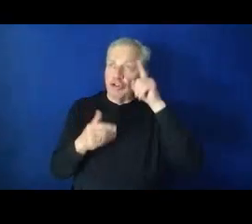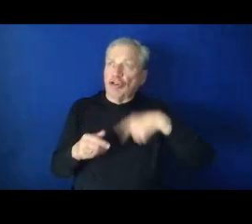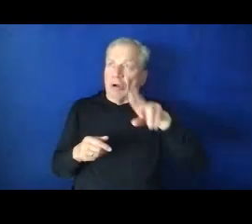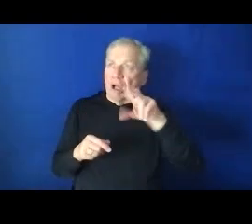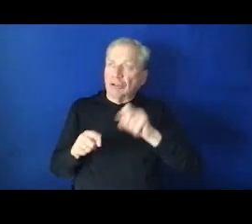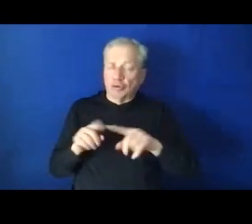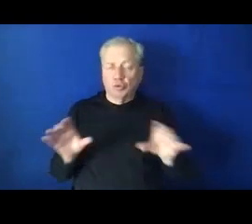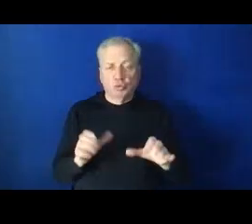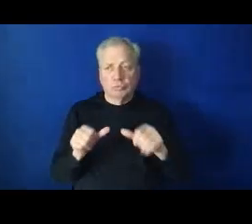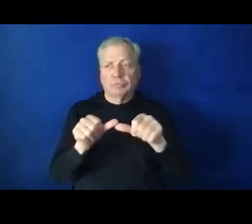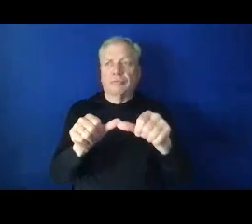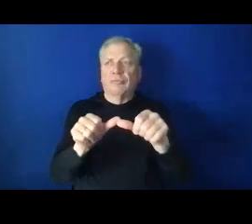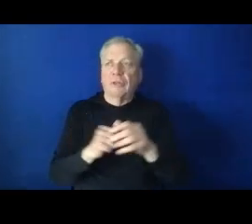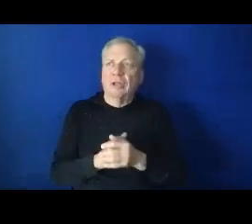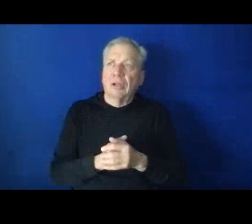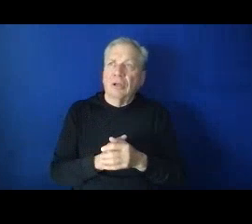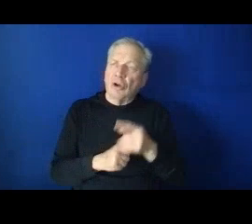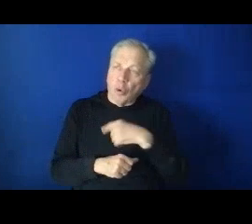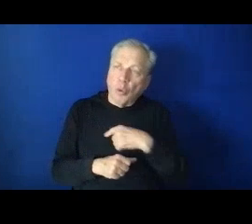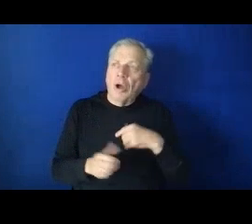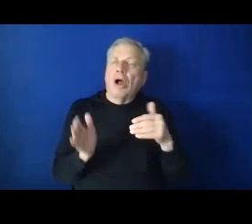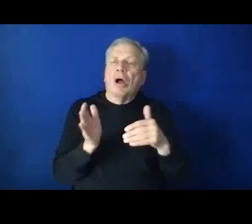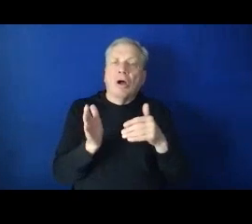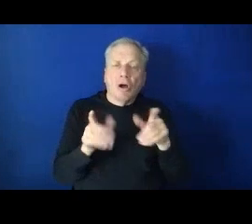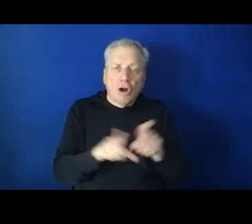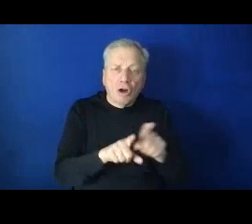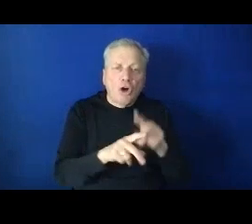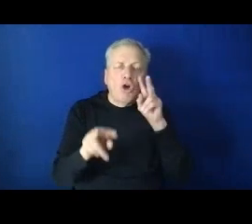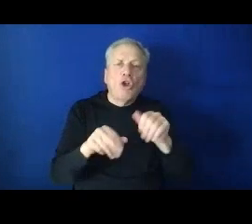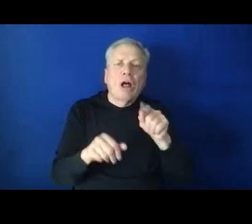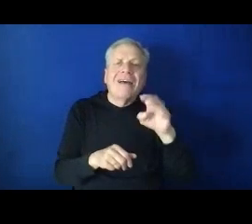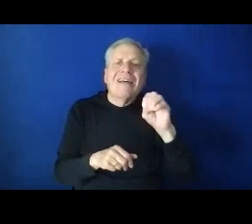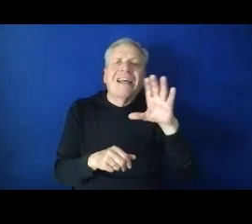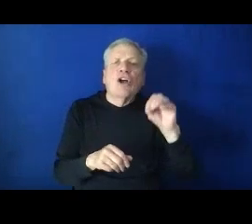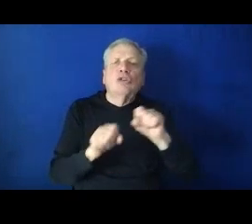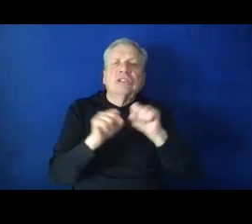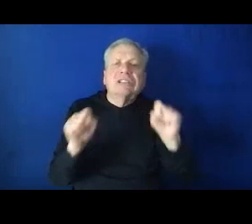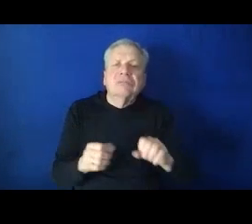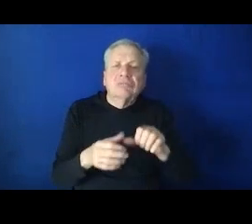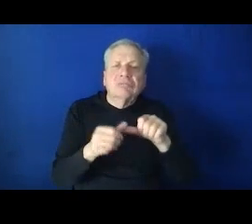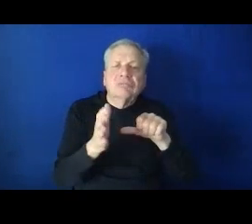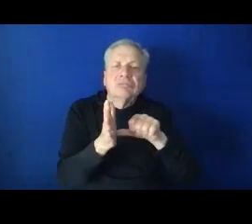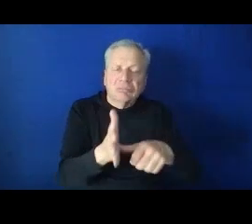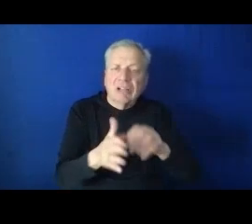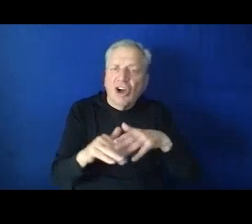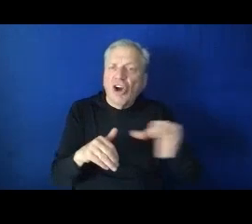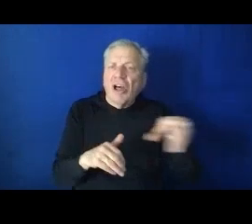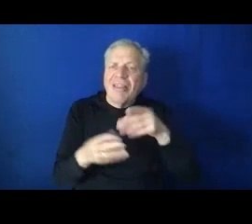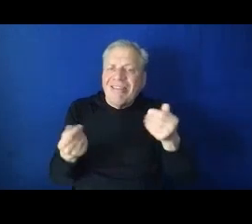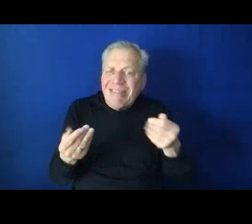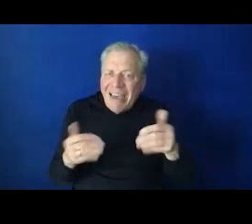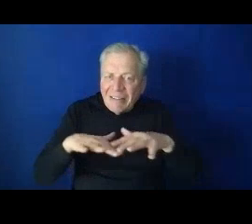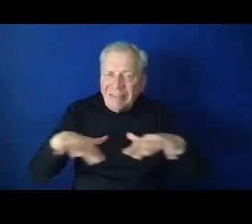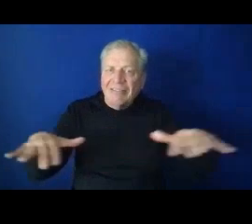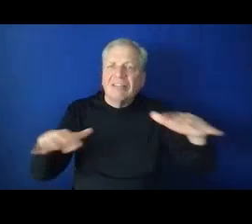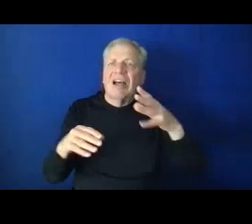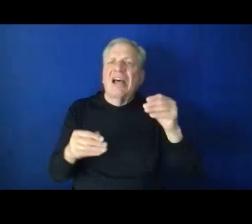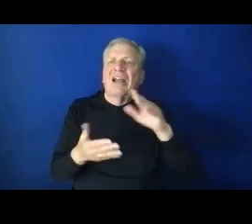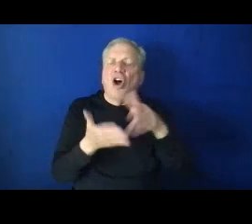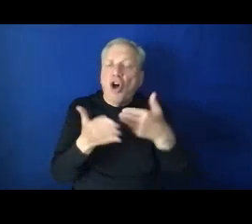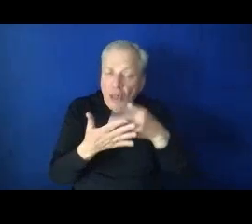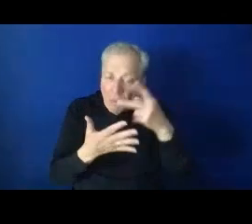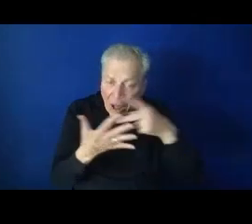do. We've also looked at ecosystem effects of restoring wolves on the landscape, what that does not only to the ungulate populations, but